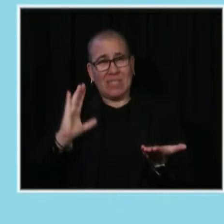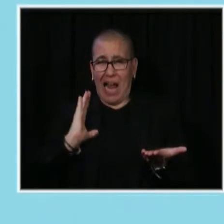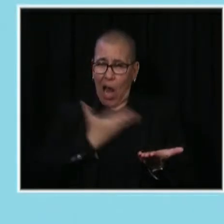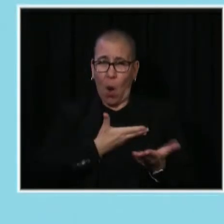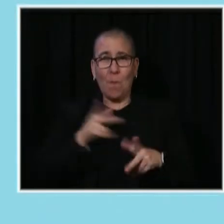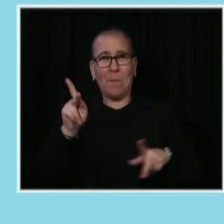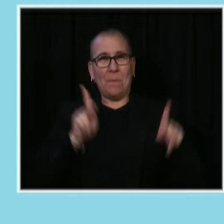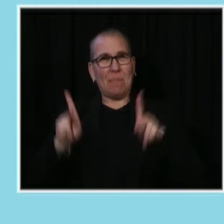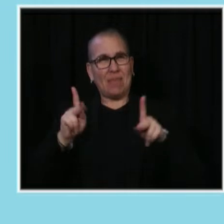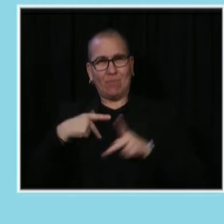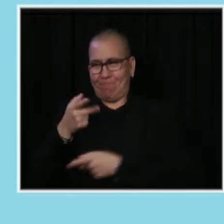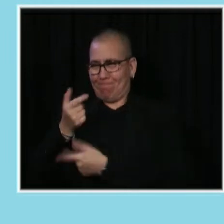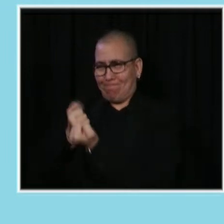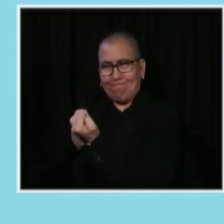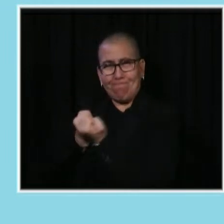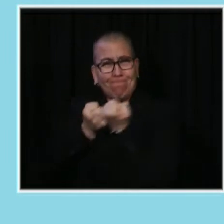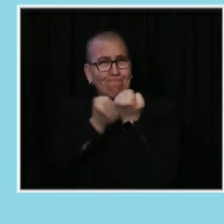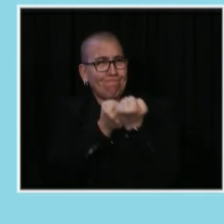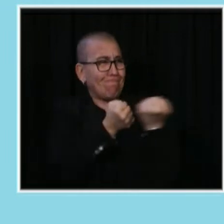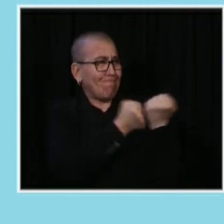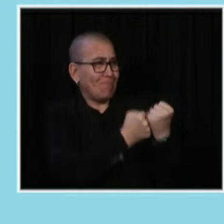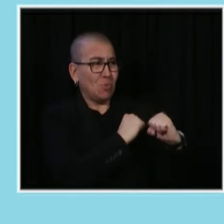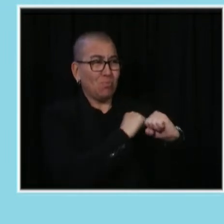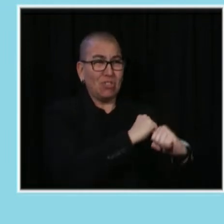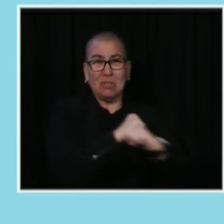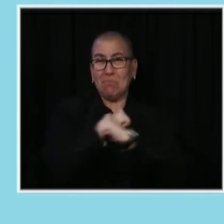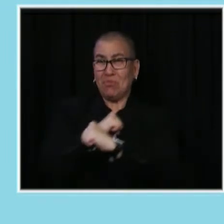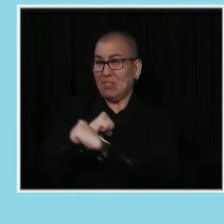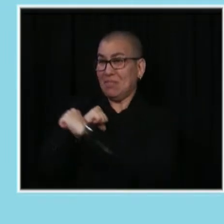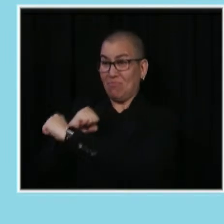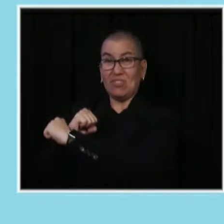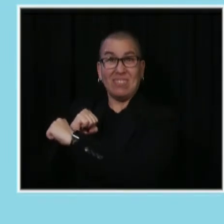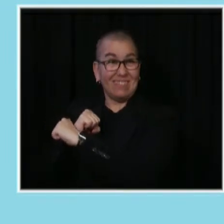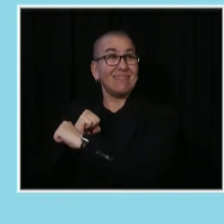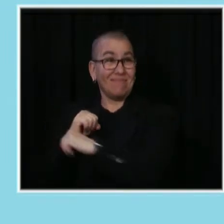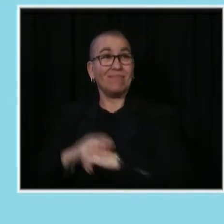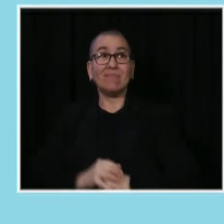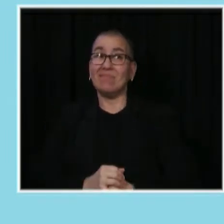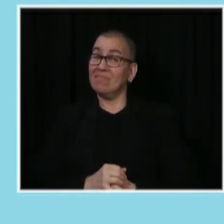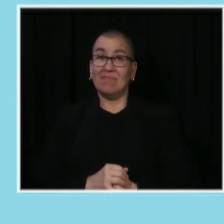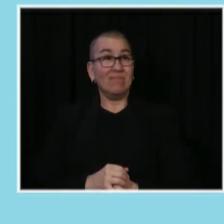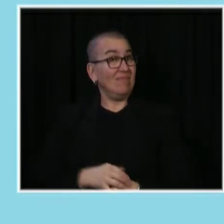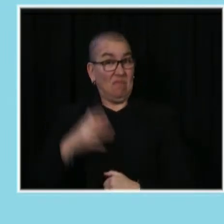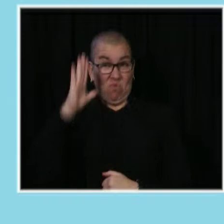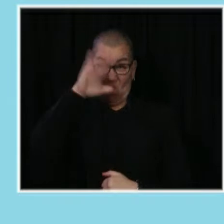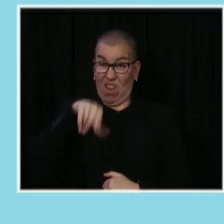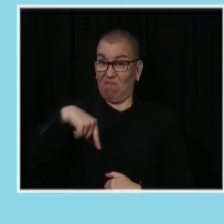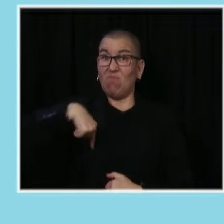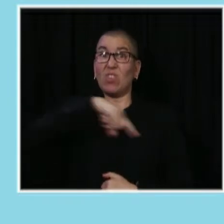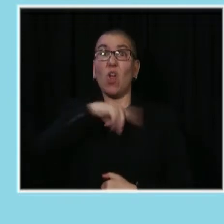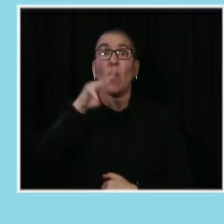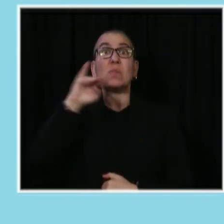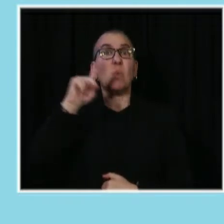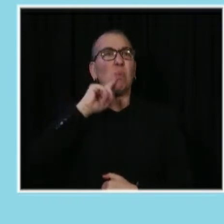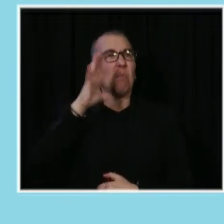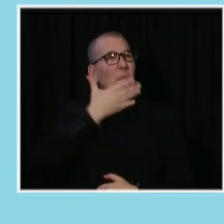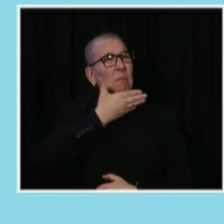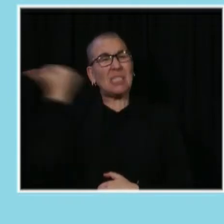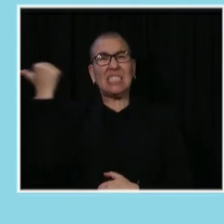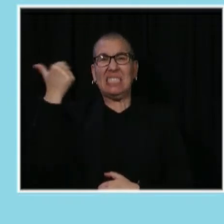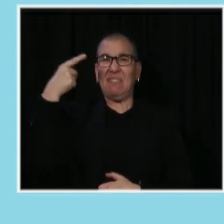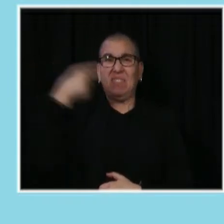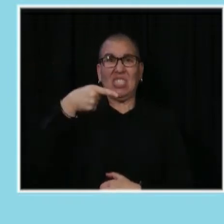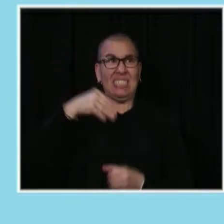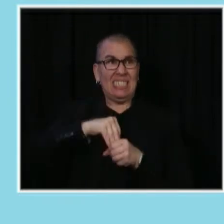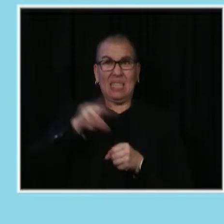Bureau around a whole spectrum of things, Minnesota kids fared better than in any other state. Minnesota's first in the nation in COVID